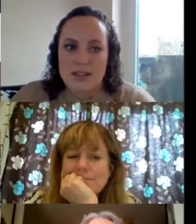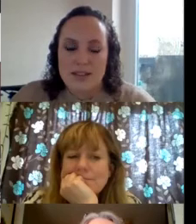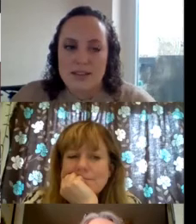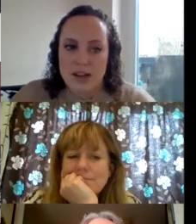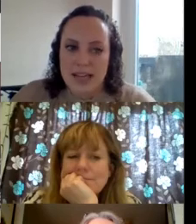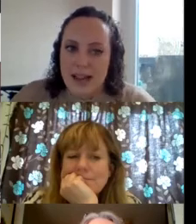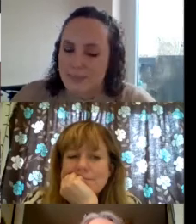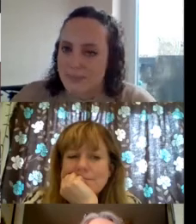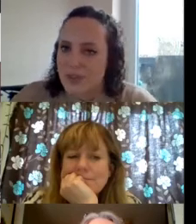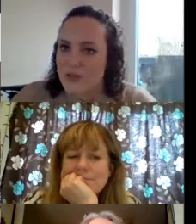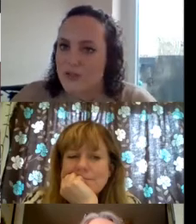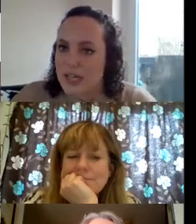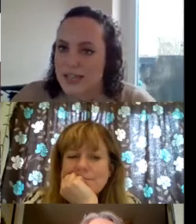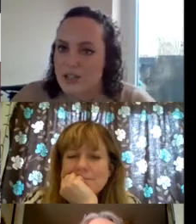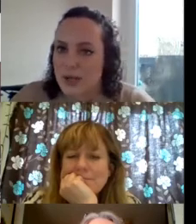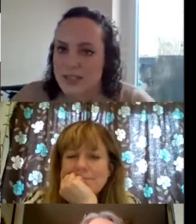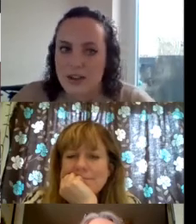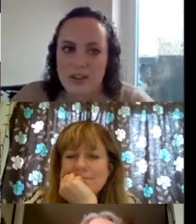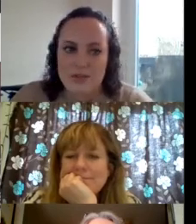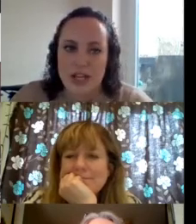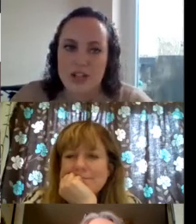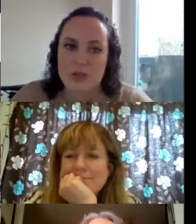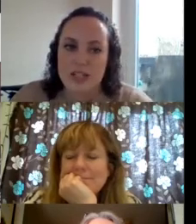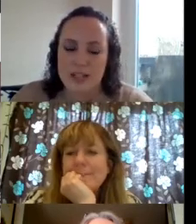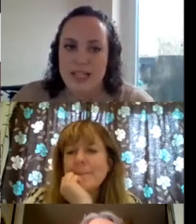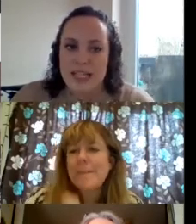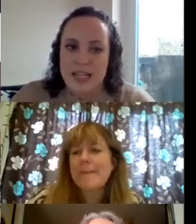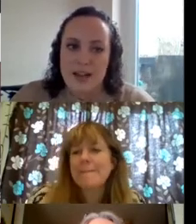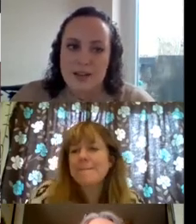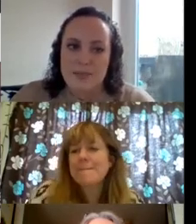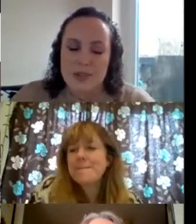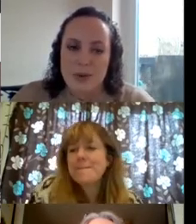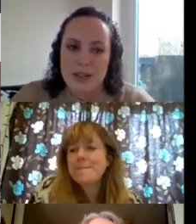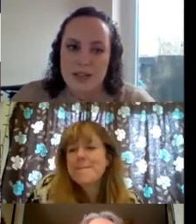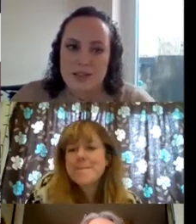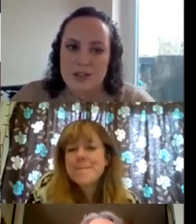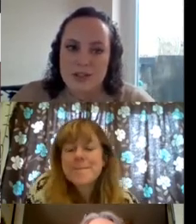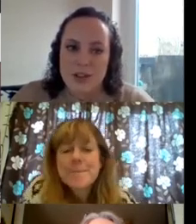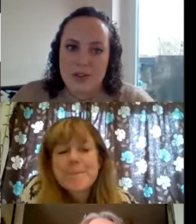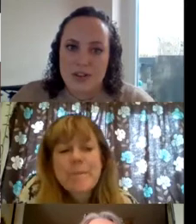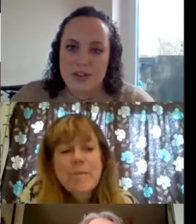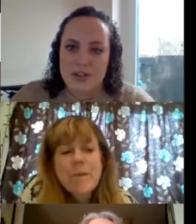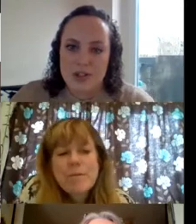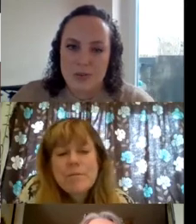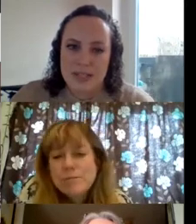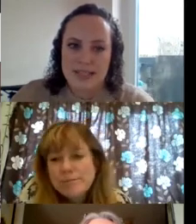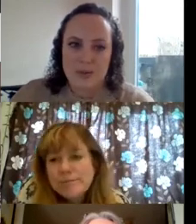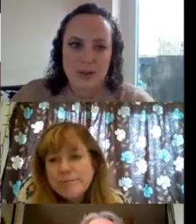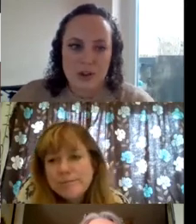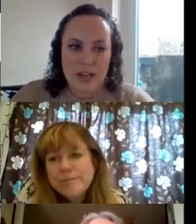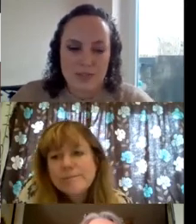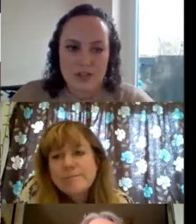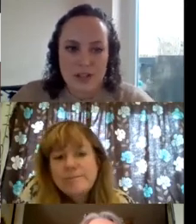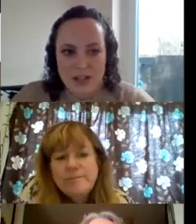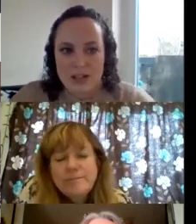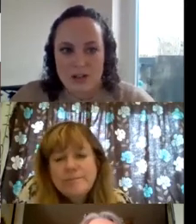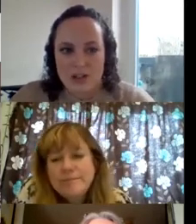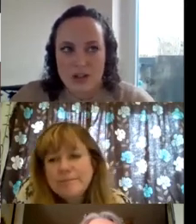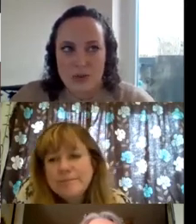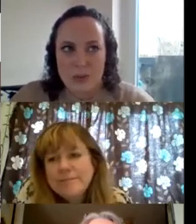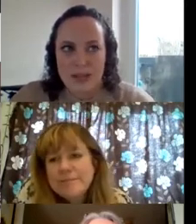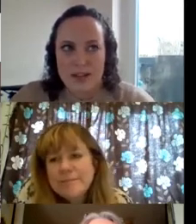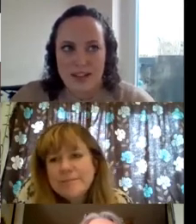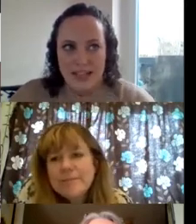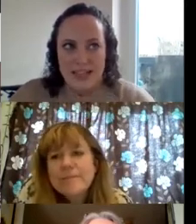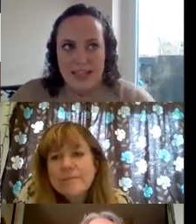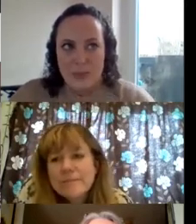course is 9 AM on Friday the 29th of January. So I think that's just over 2 weeks, is it, we've got left? Just